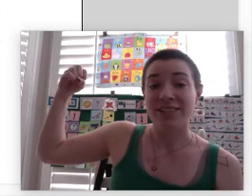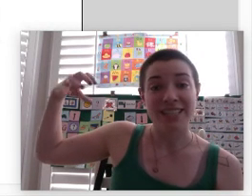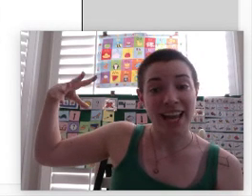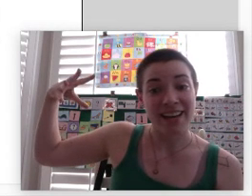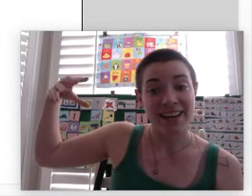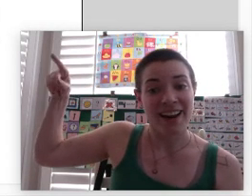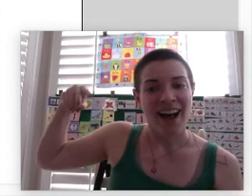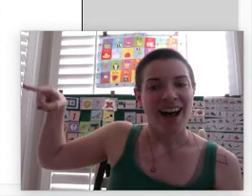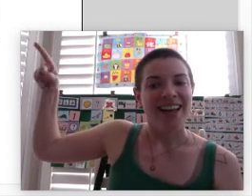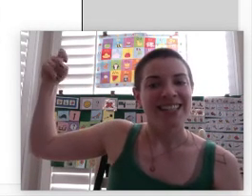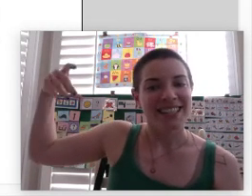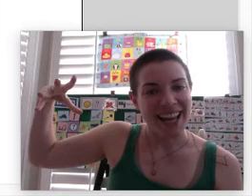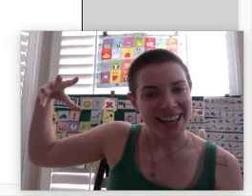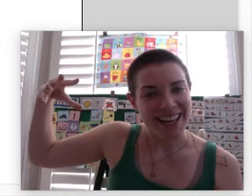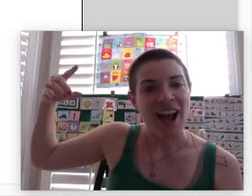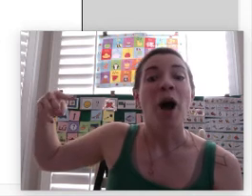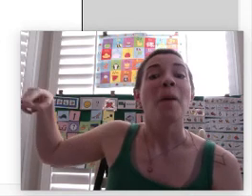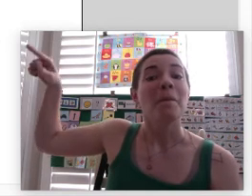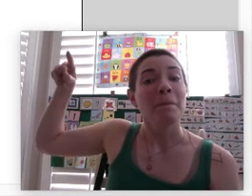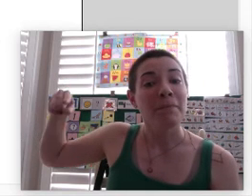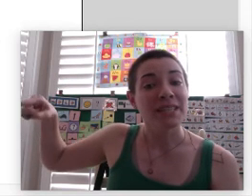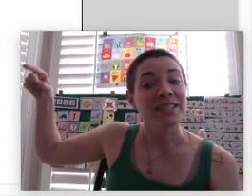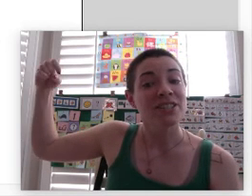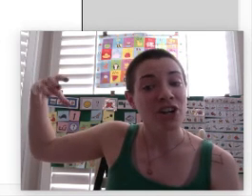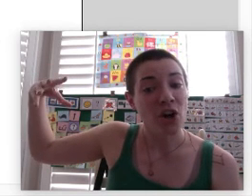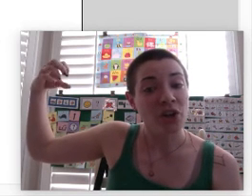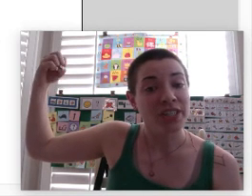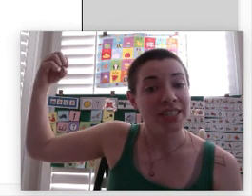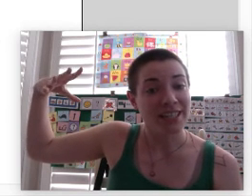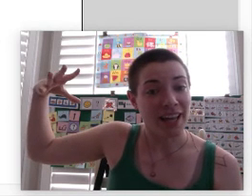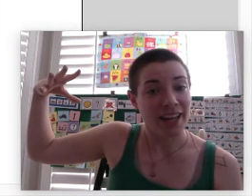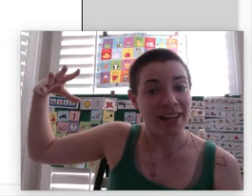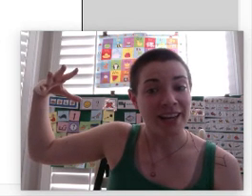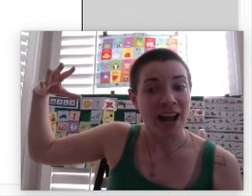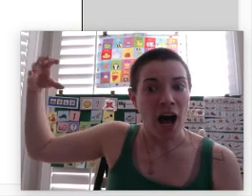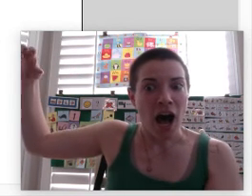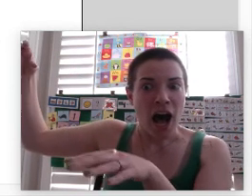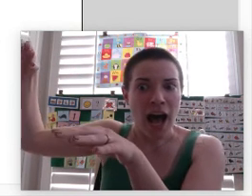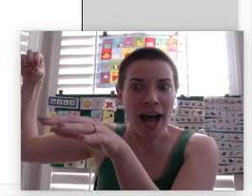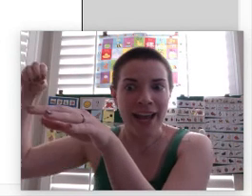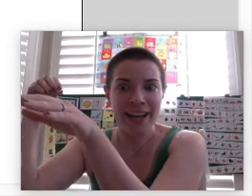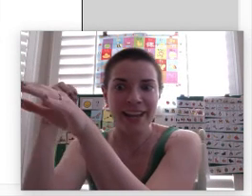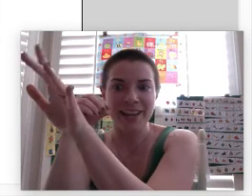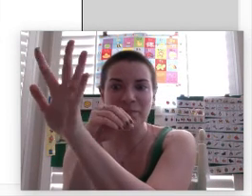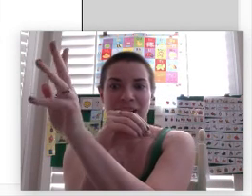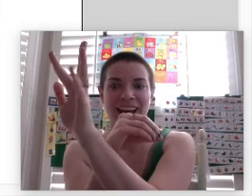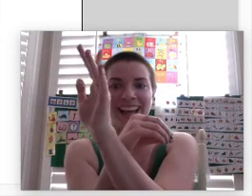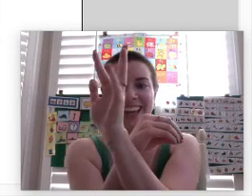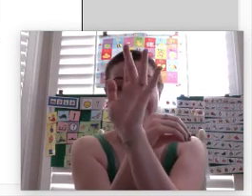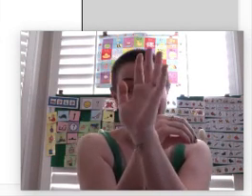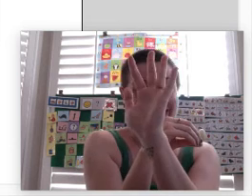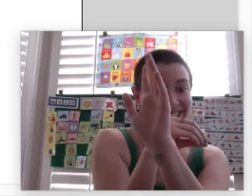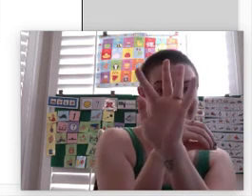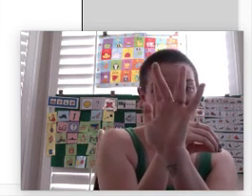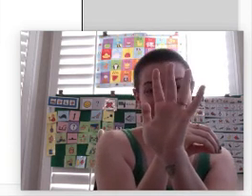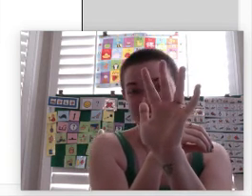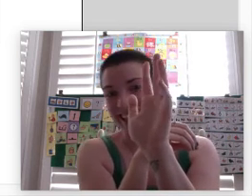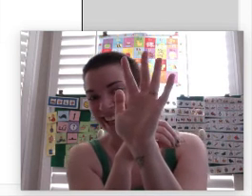Mr. Sun, Sun, Mr. Golden Sun, hiding behind